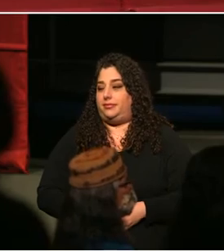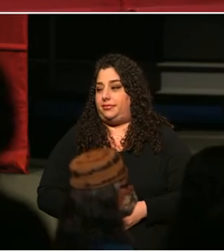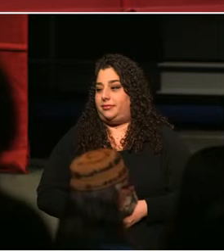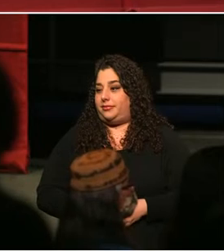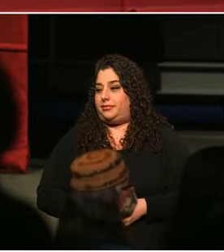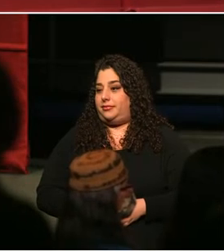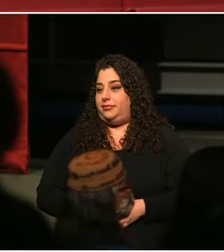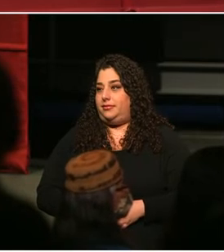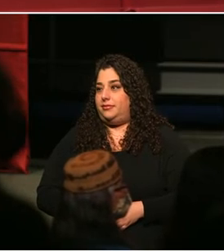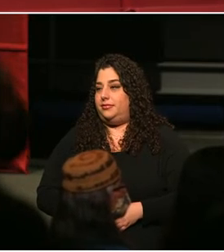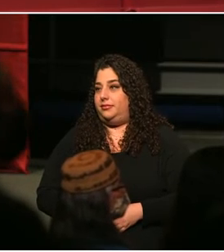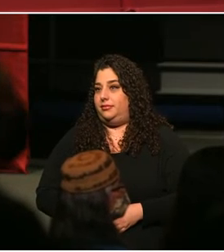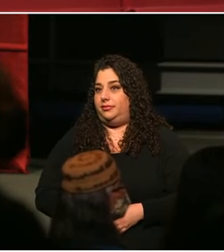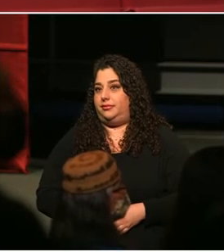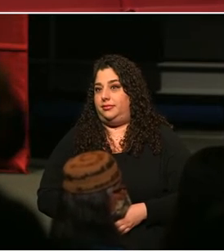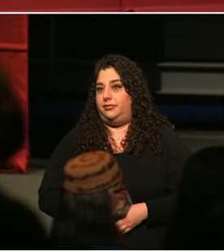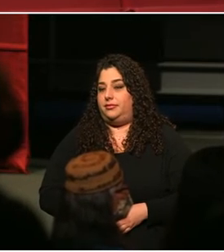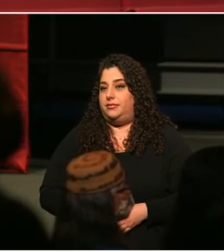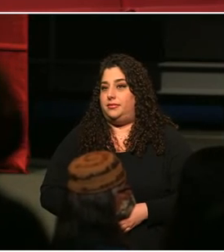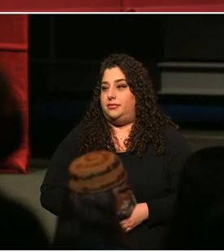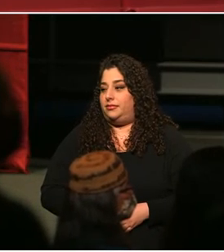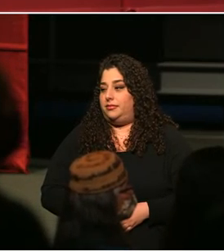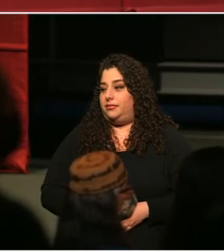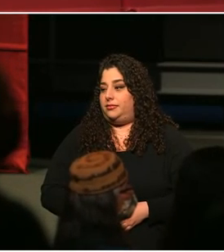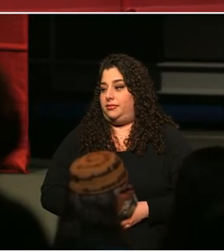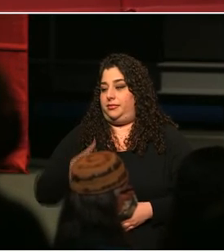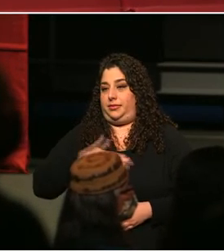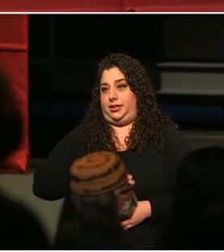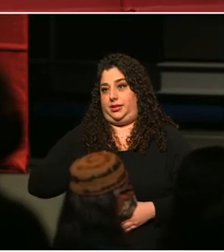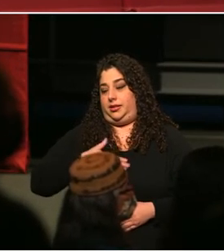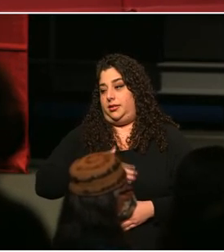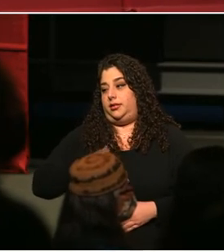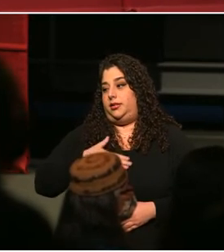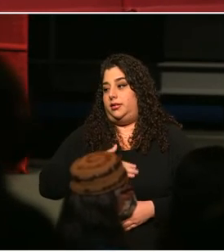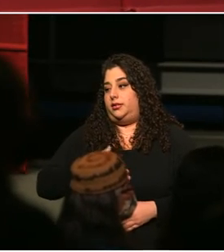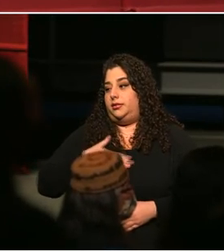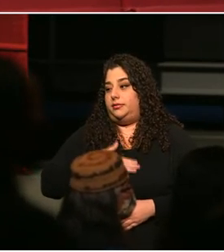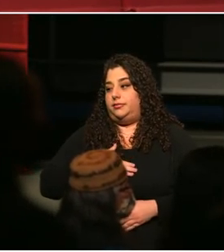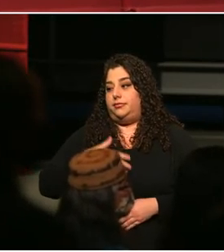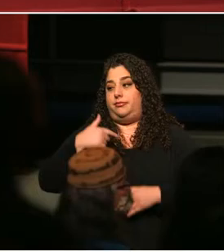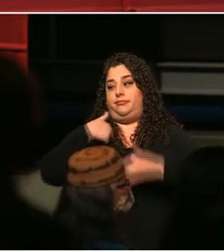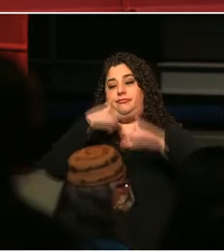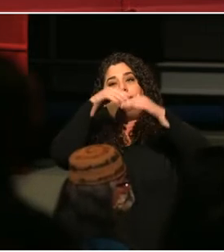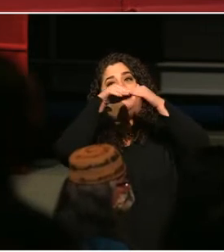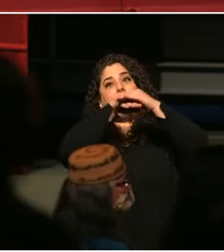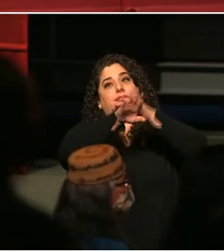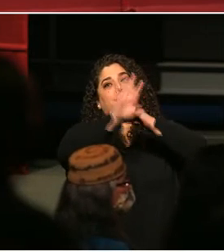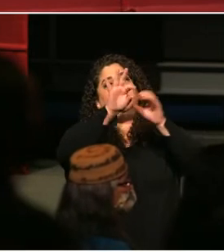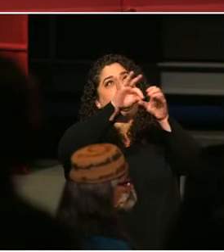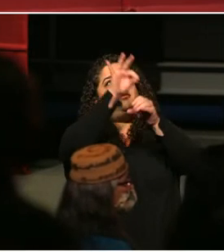Please, when I am gone, always be reminded